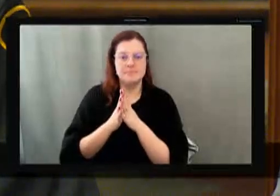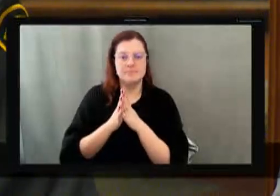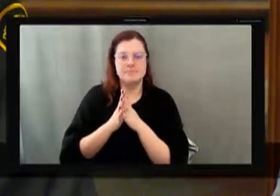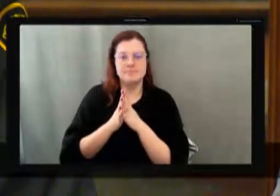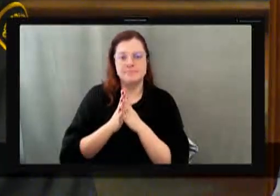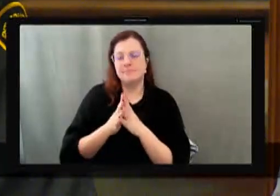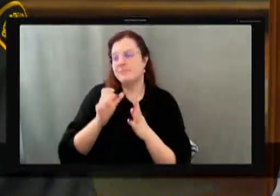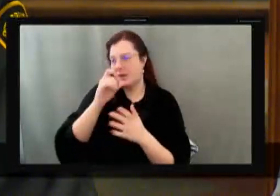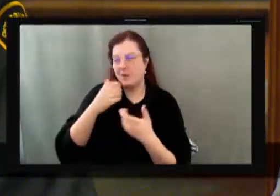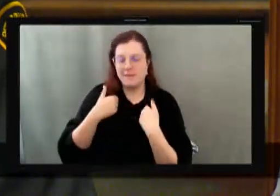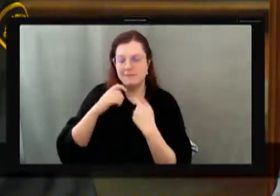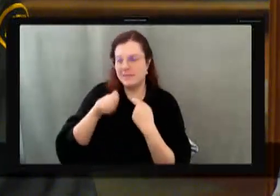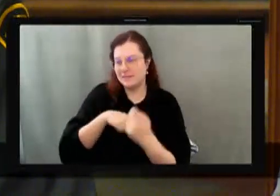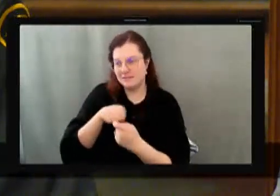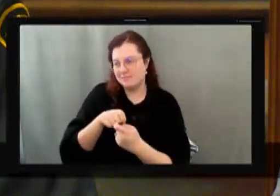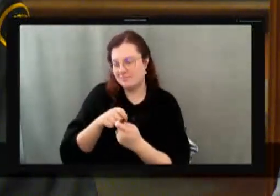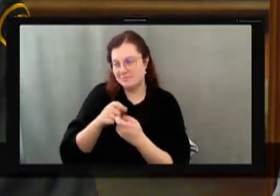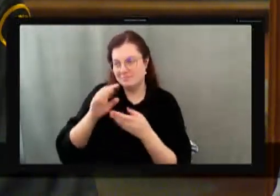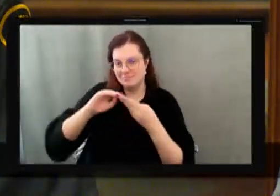back this up.